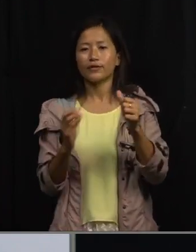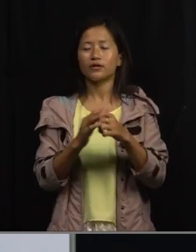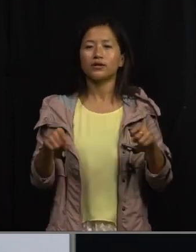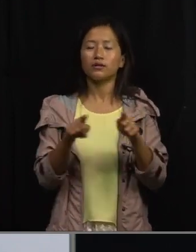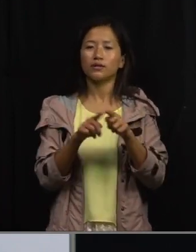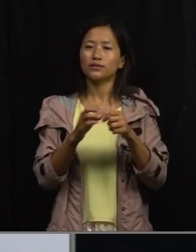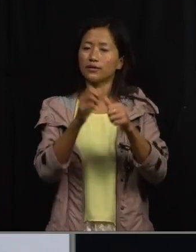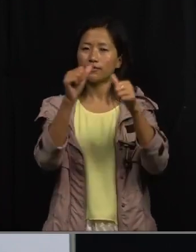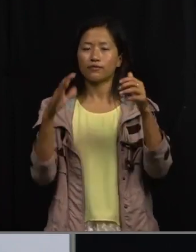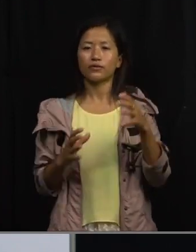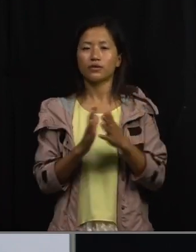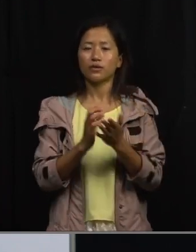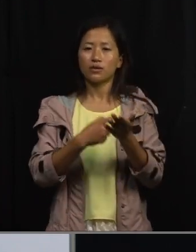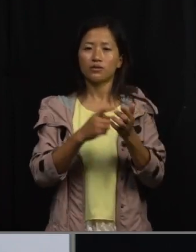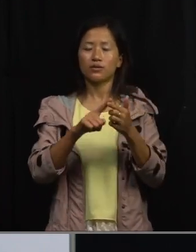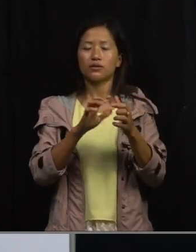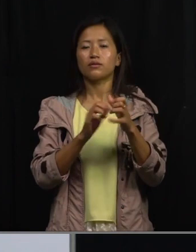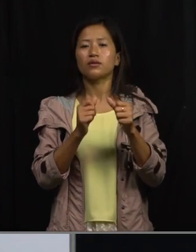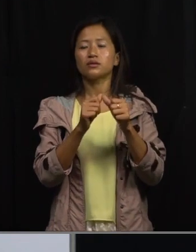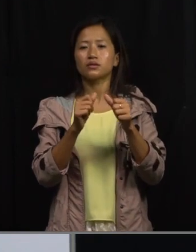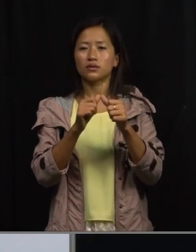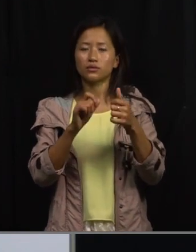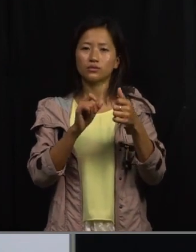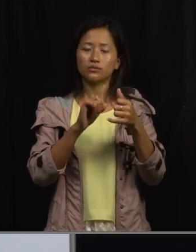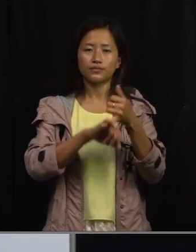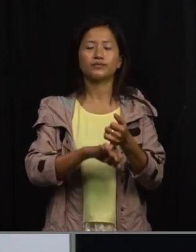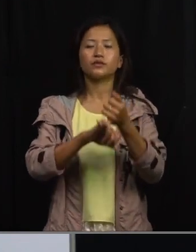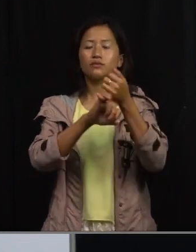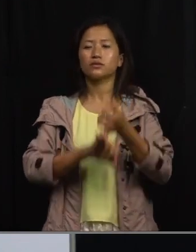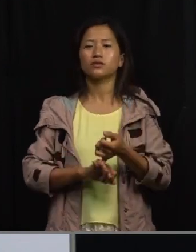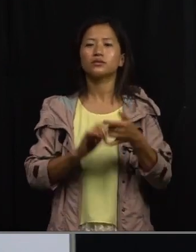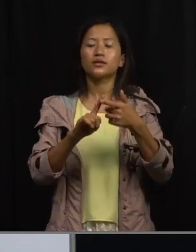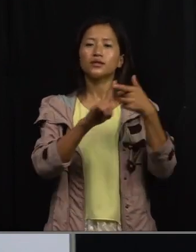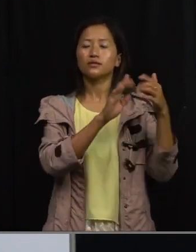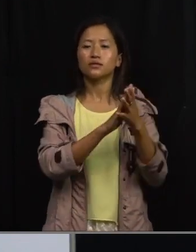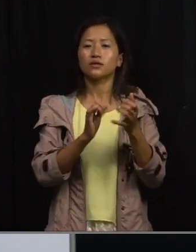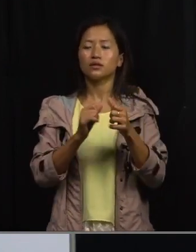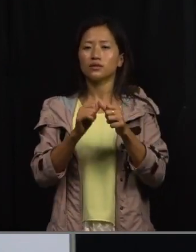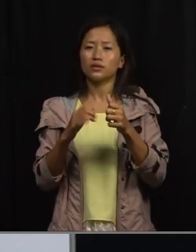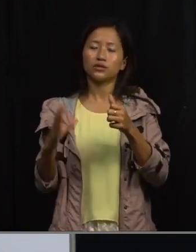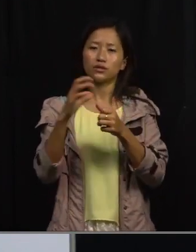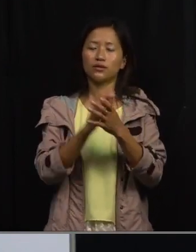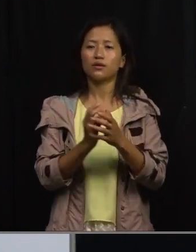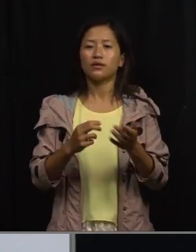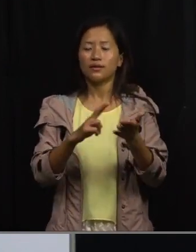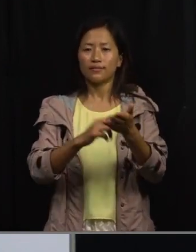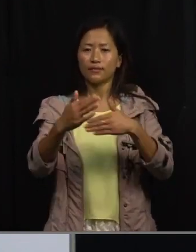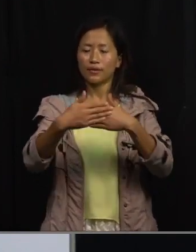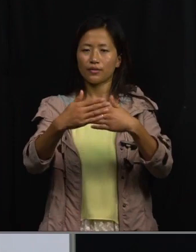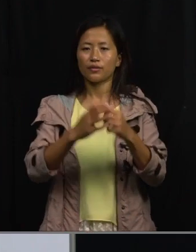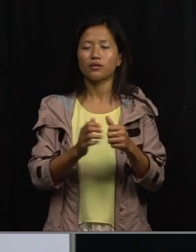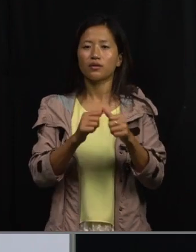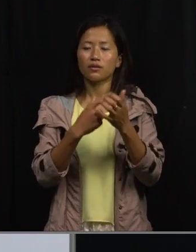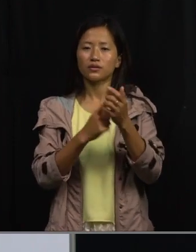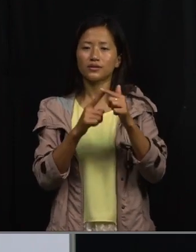and in the remote areas of Southeast Asia, and in the neighboring island, and also in the Arctic